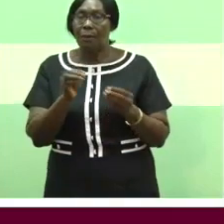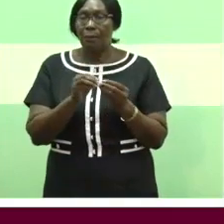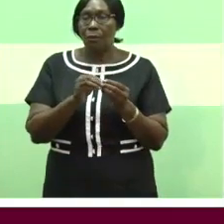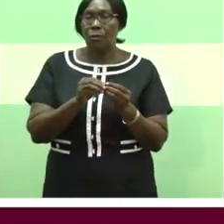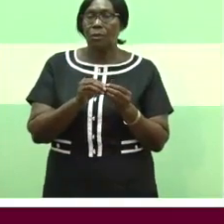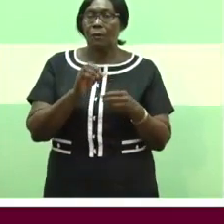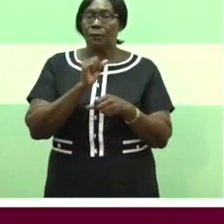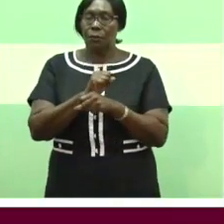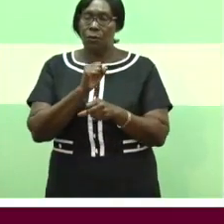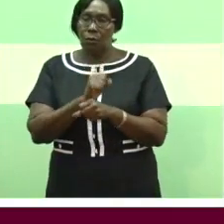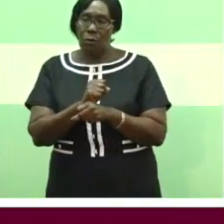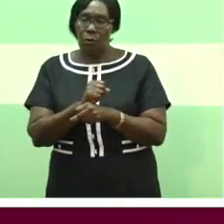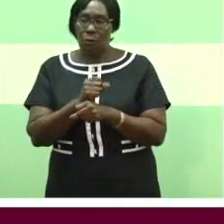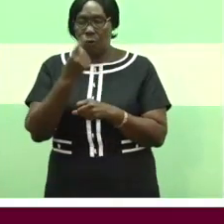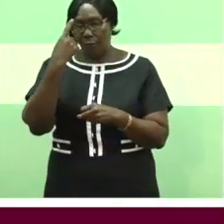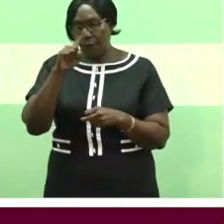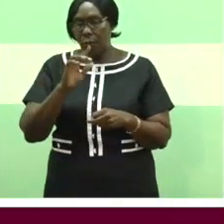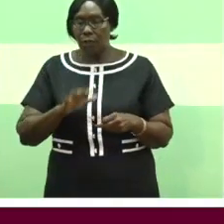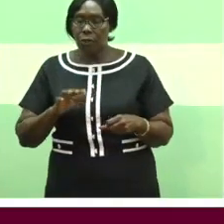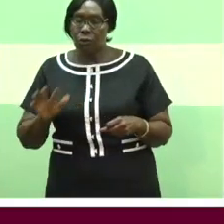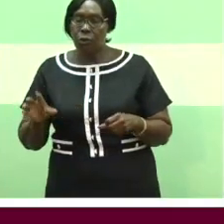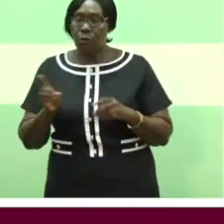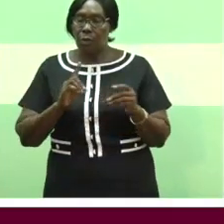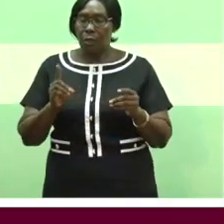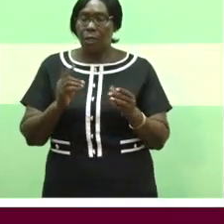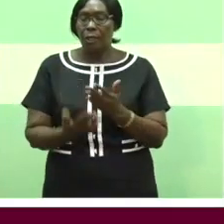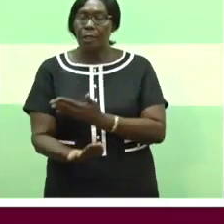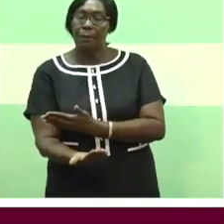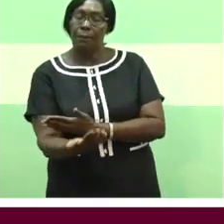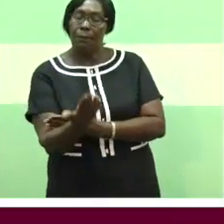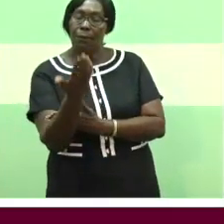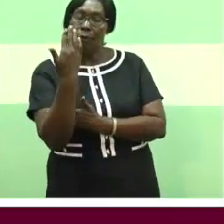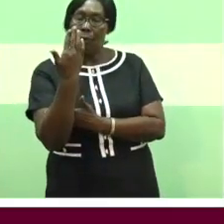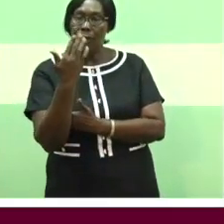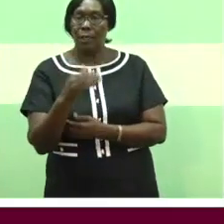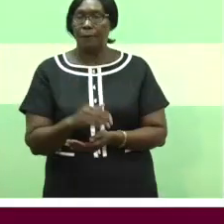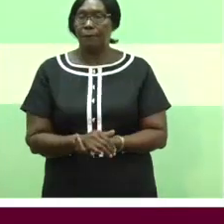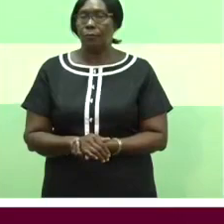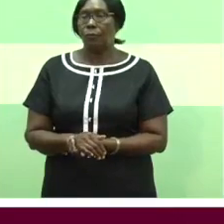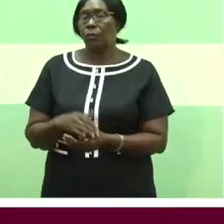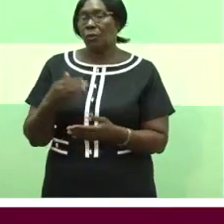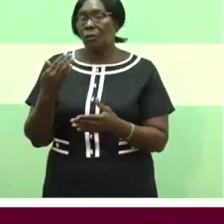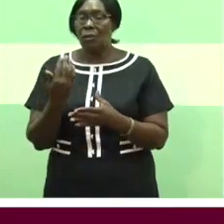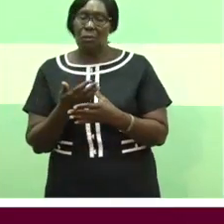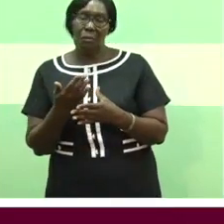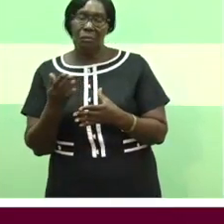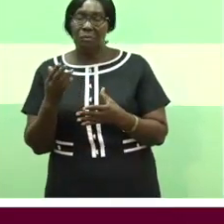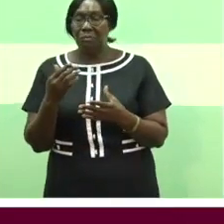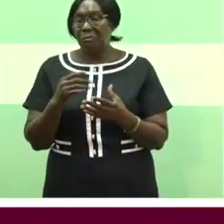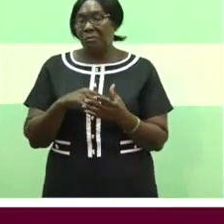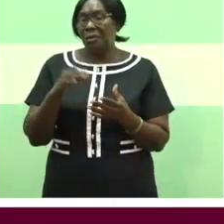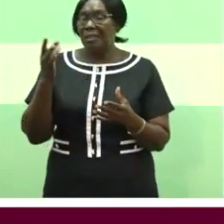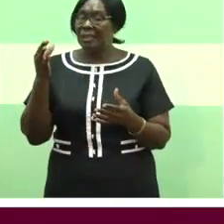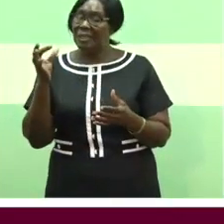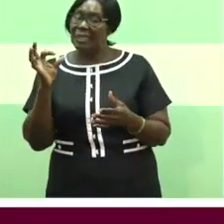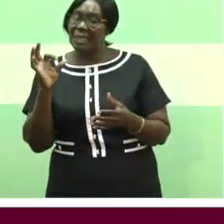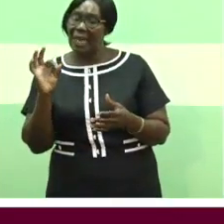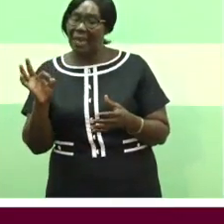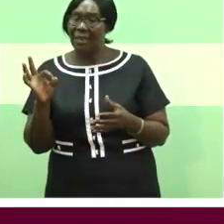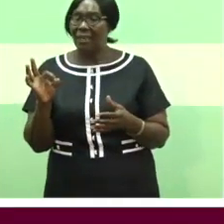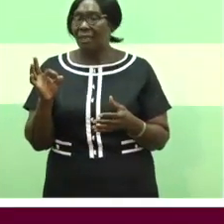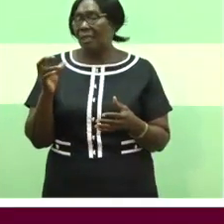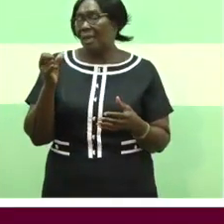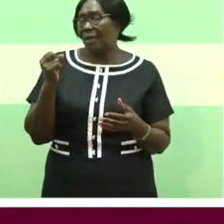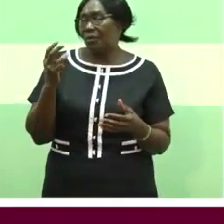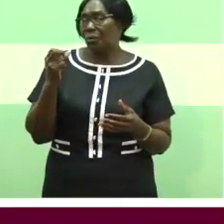of the work for the student would be done in the morning. All right, so between 9 and 12, and we're not going to be looking at a whole day. You